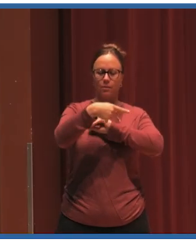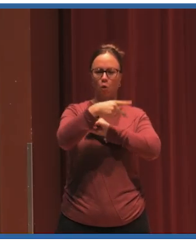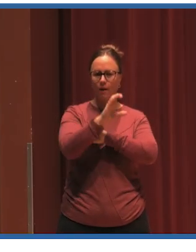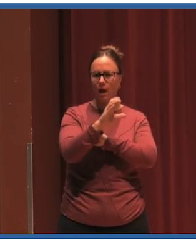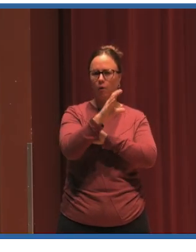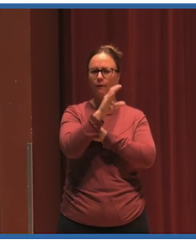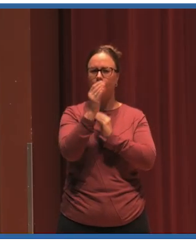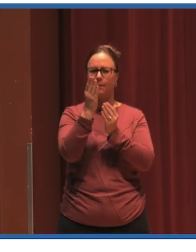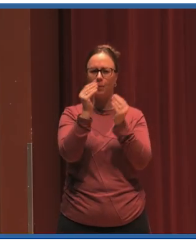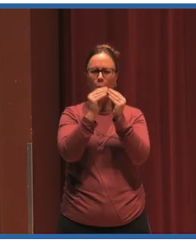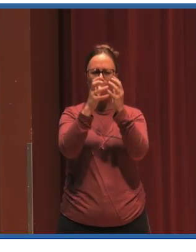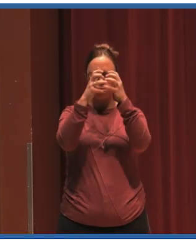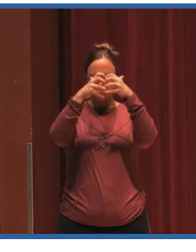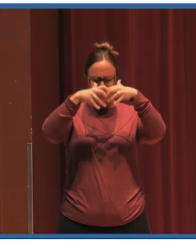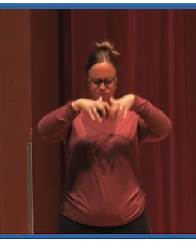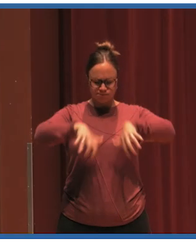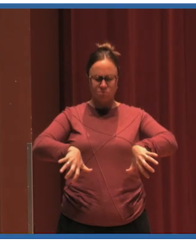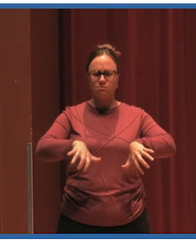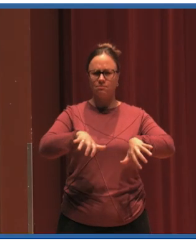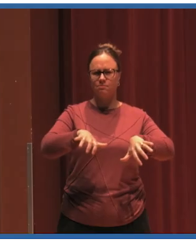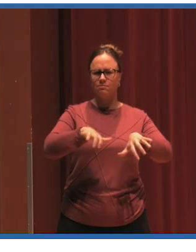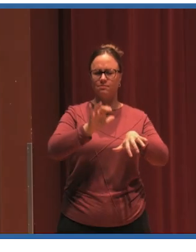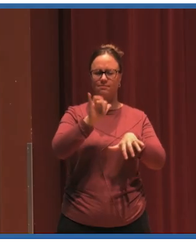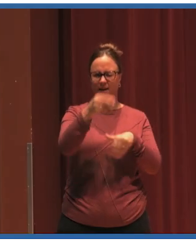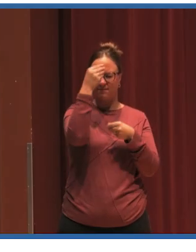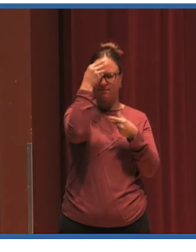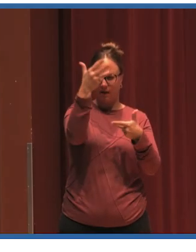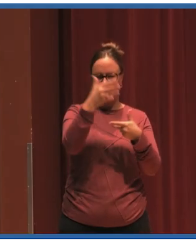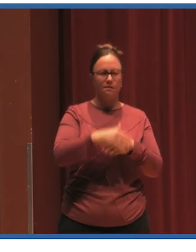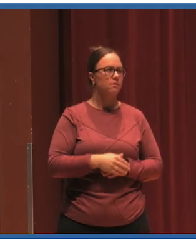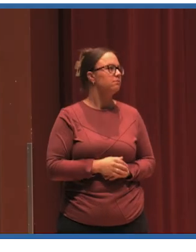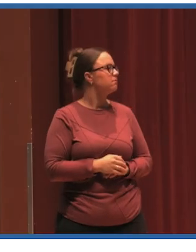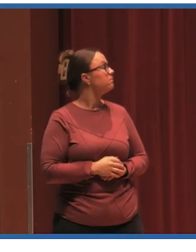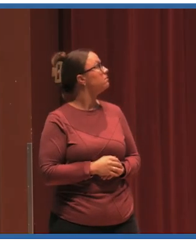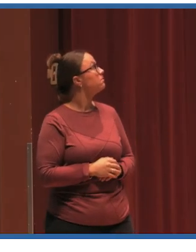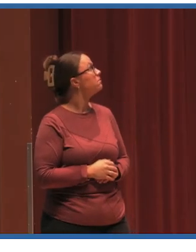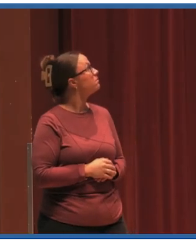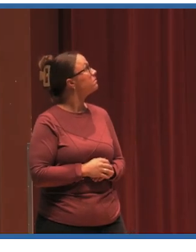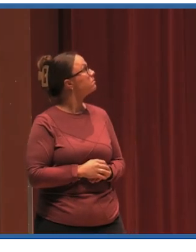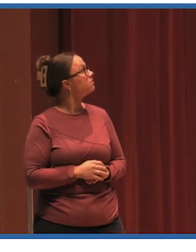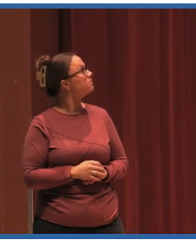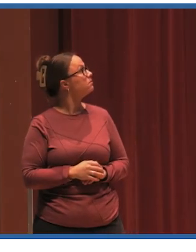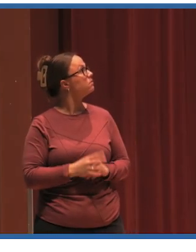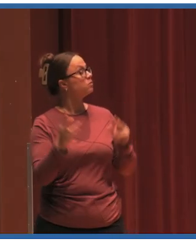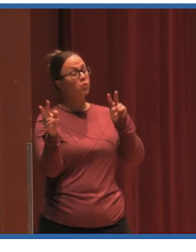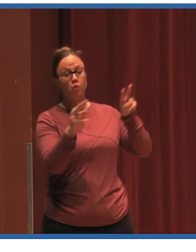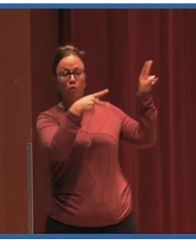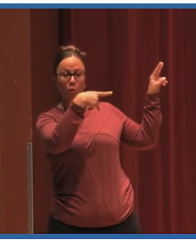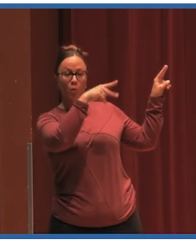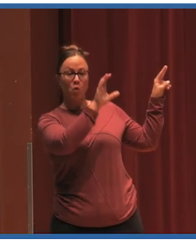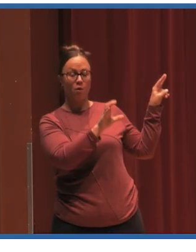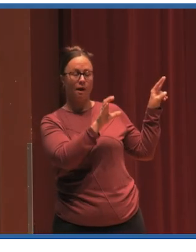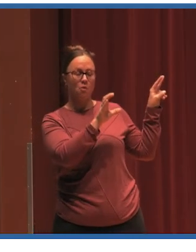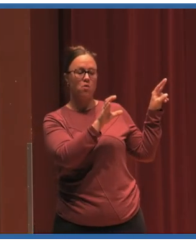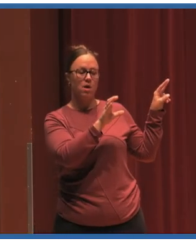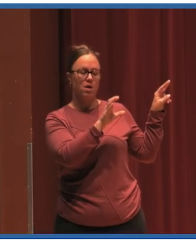breakdowns of those data. So when we put Polk County in the context